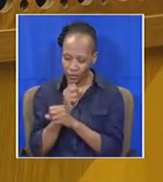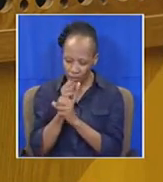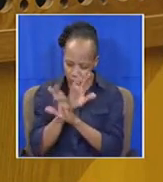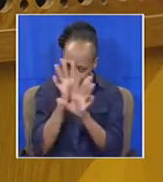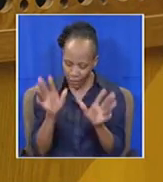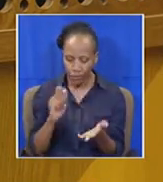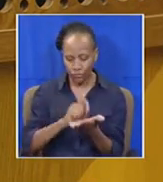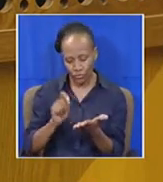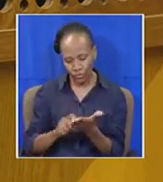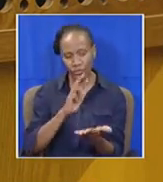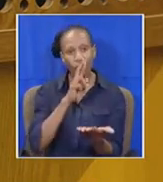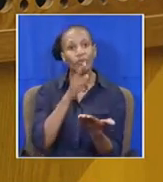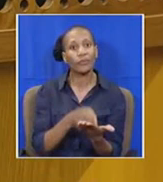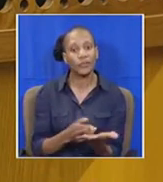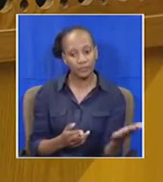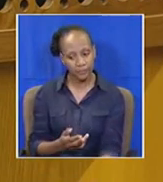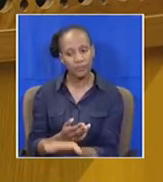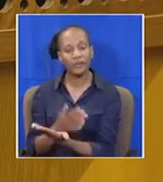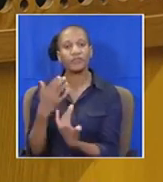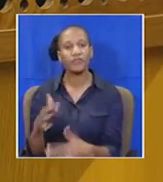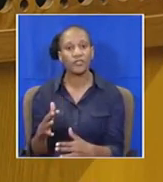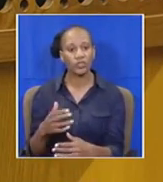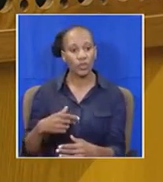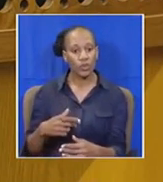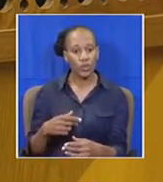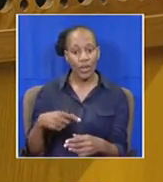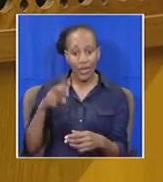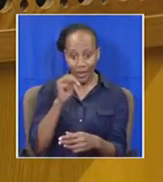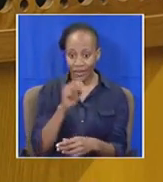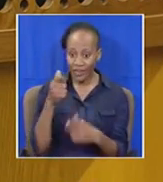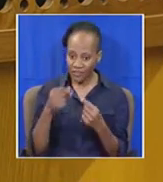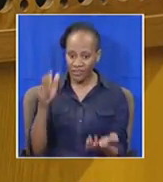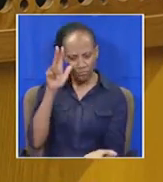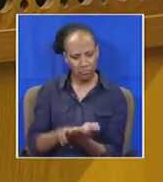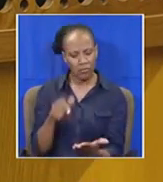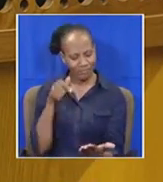regard. And those recommendations were adopted by this House.